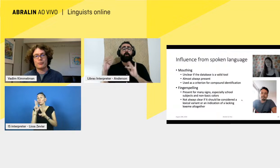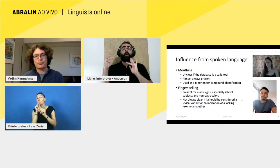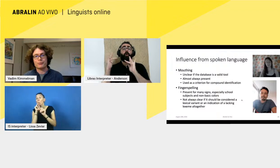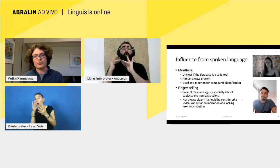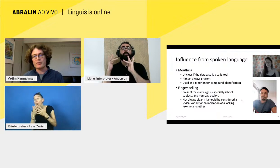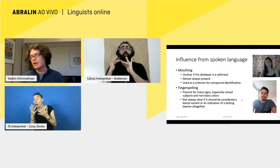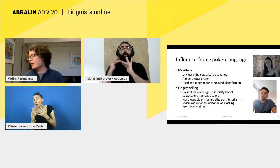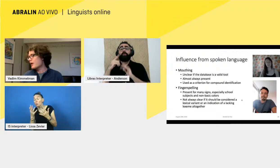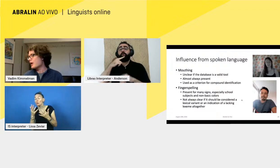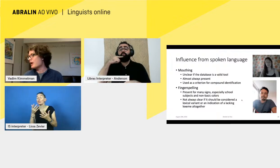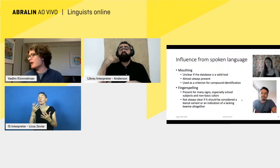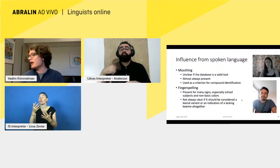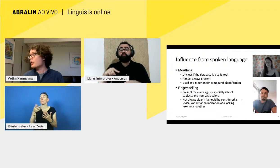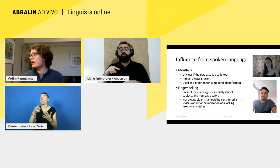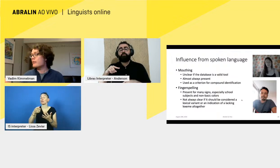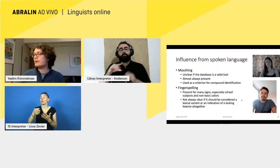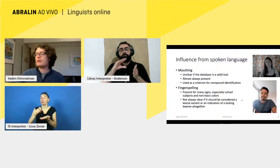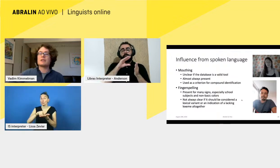as well.